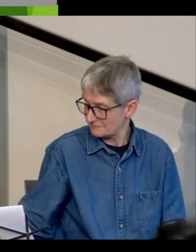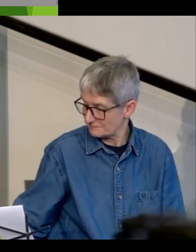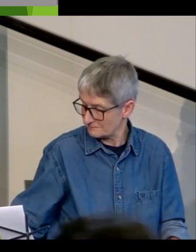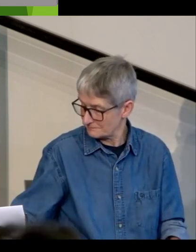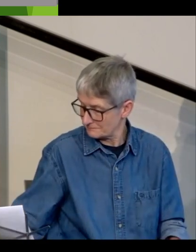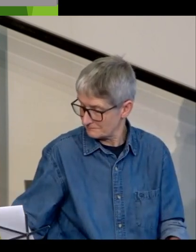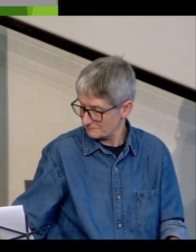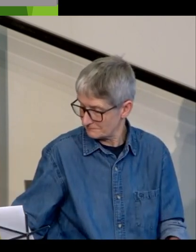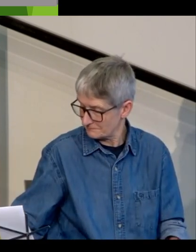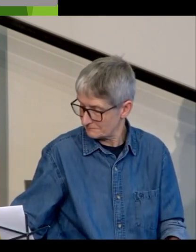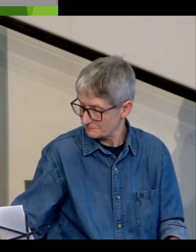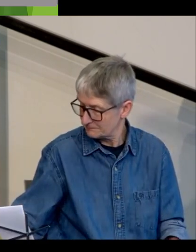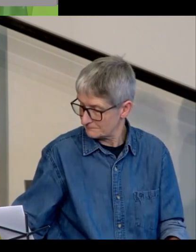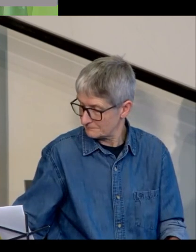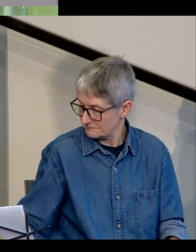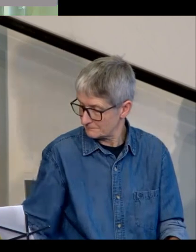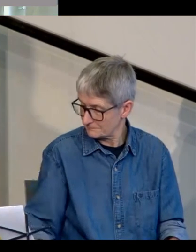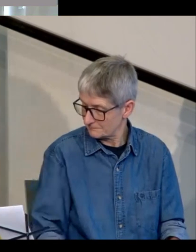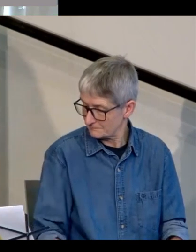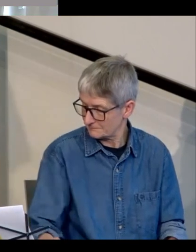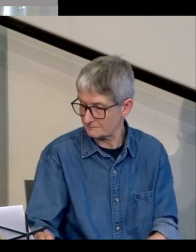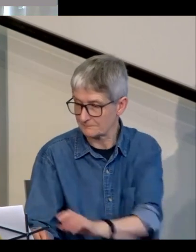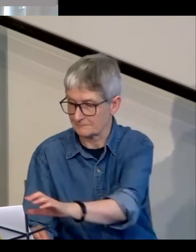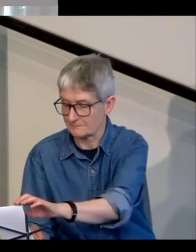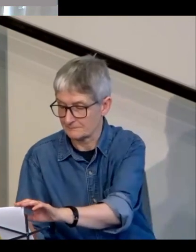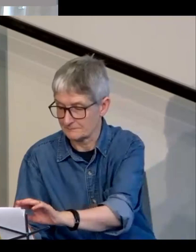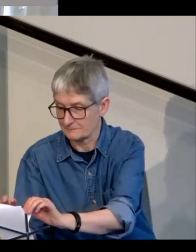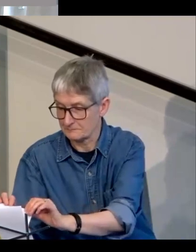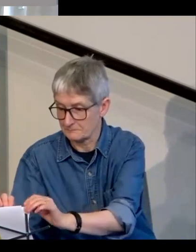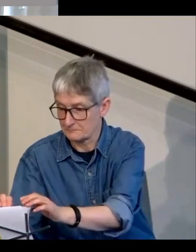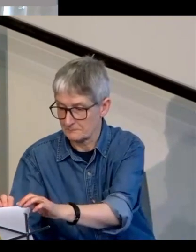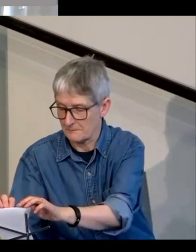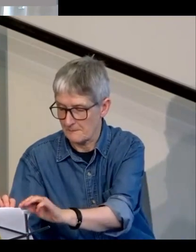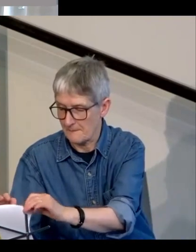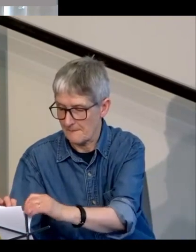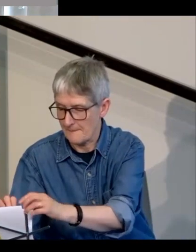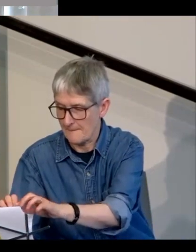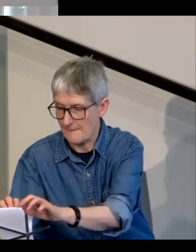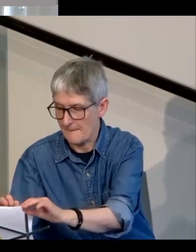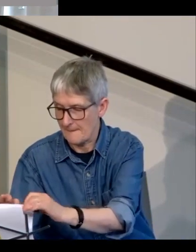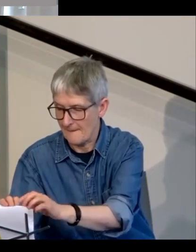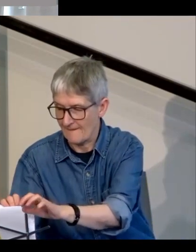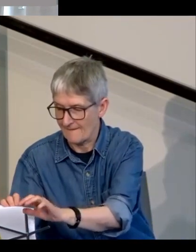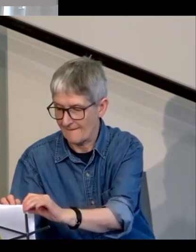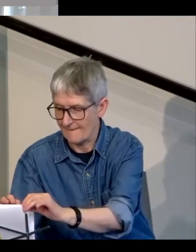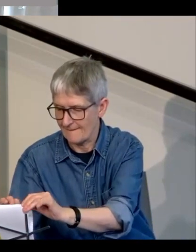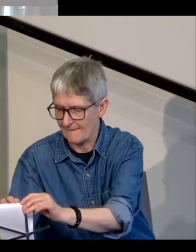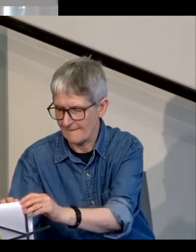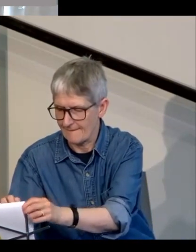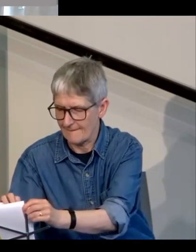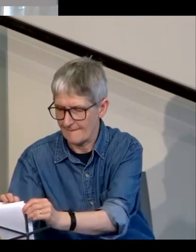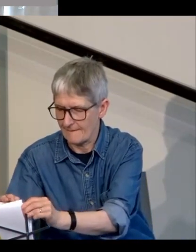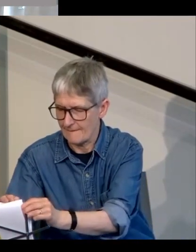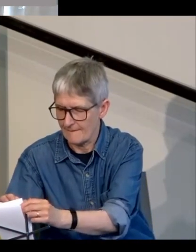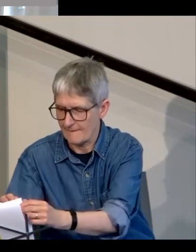about. Michele has challenged us to actively pursue God. And as we come